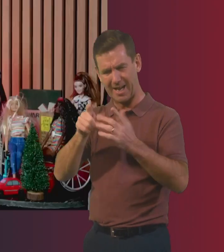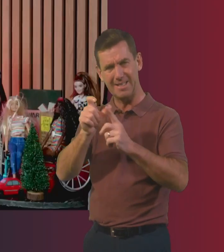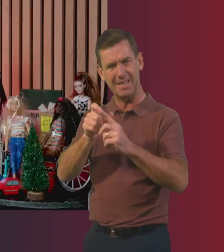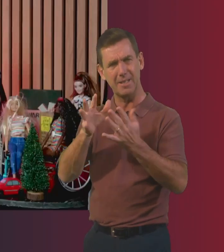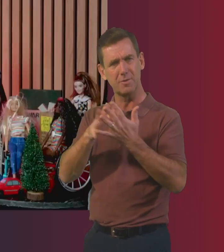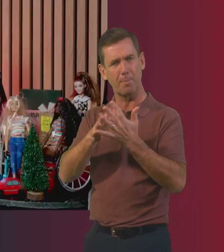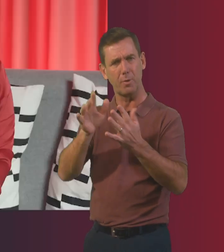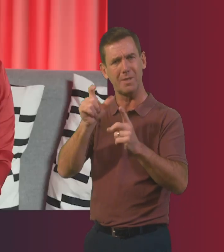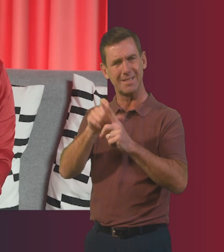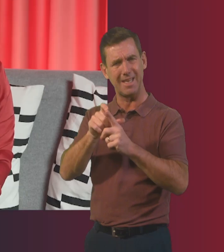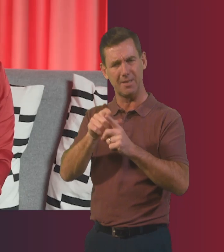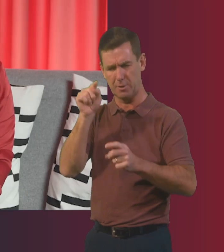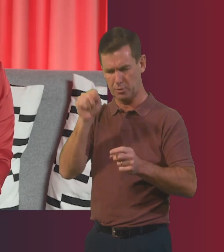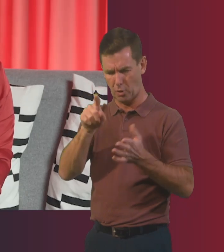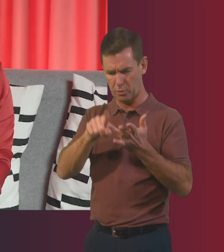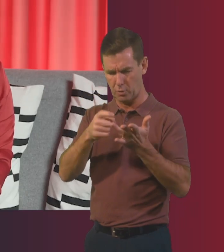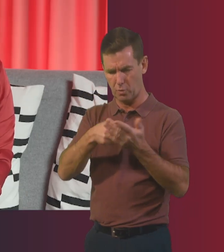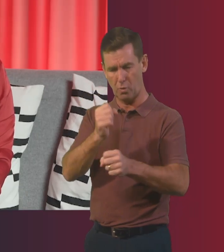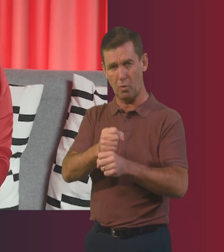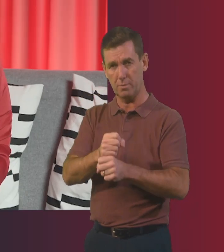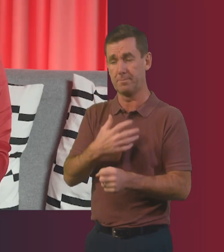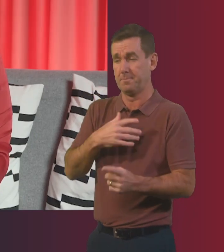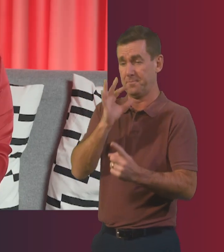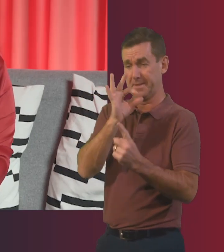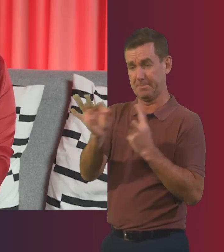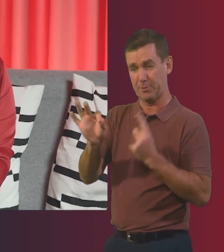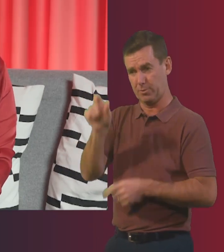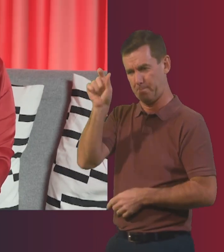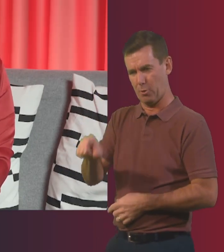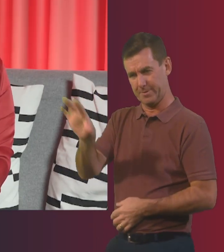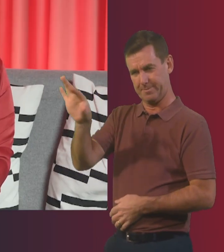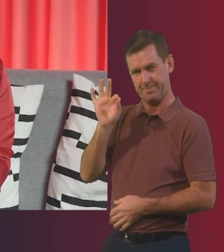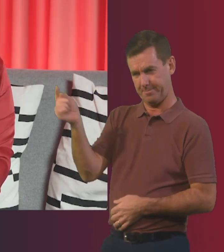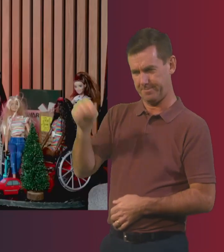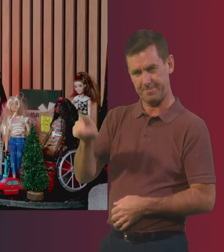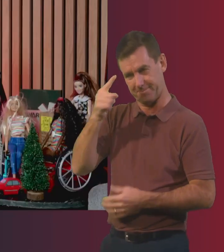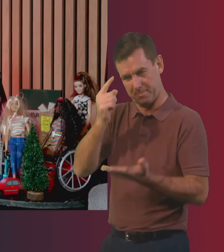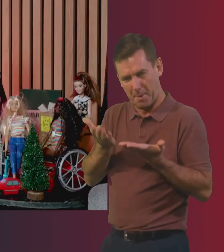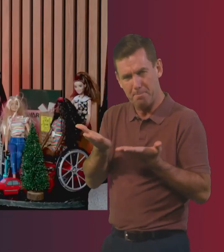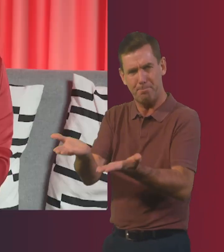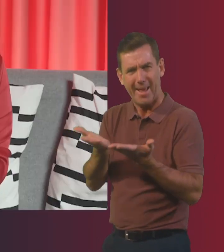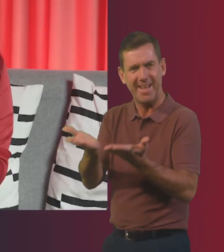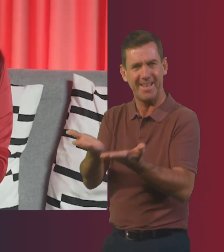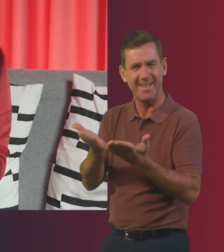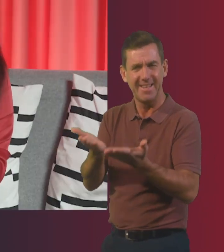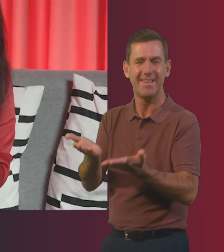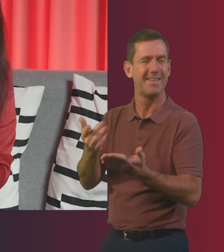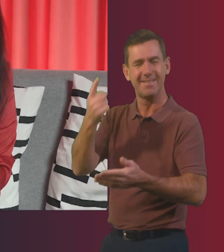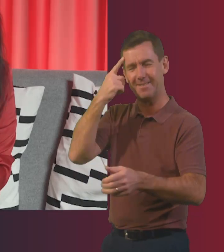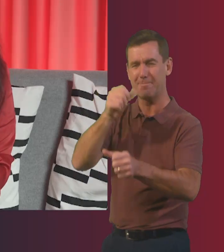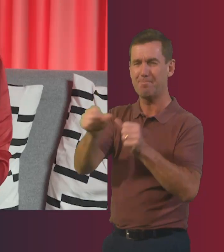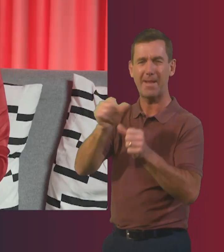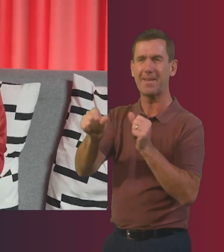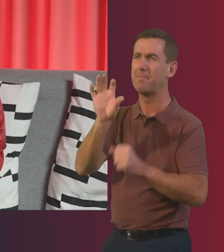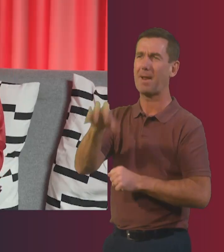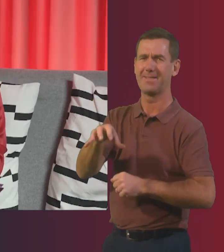idpwd.org. Now we have a very special Christmas guest who's making the world a better place. I see what you did there. I'm